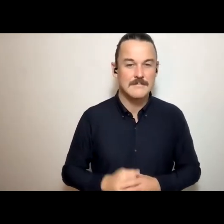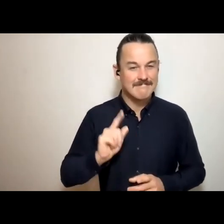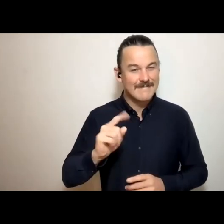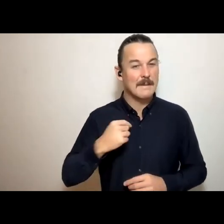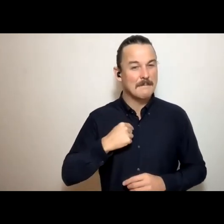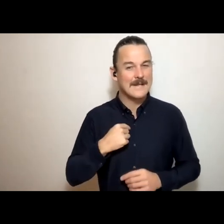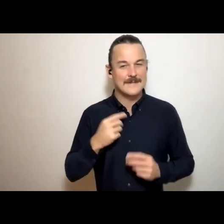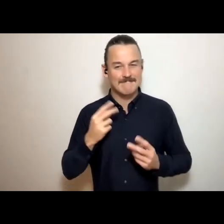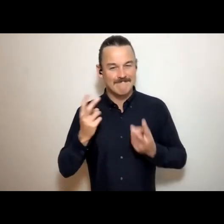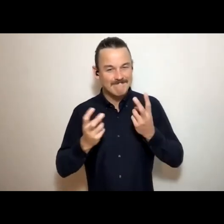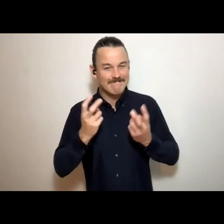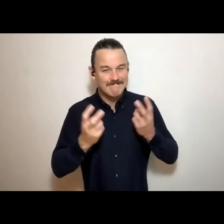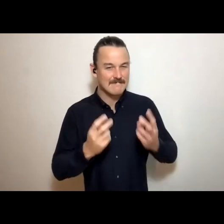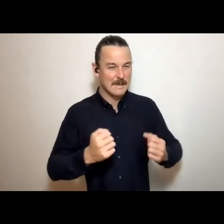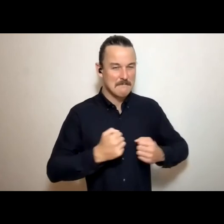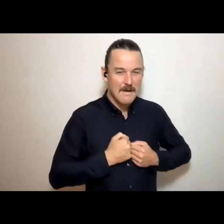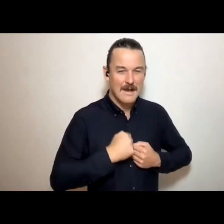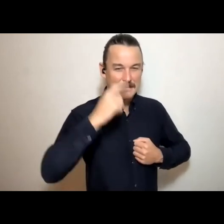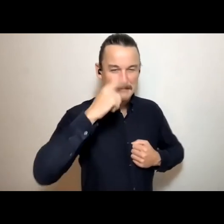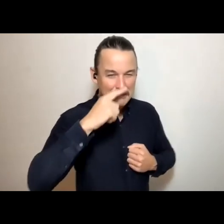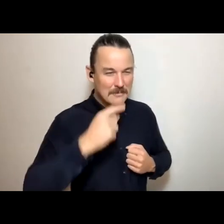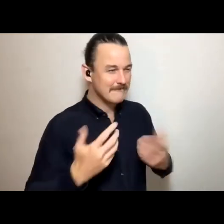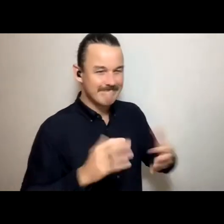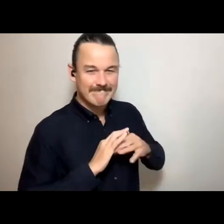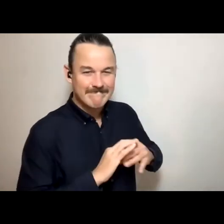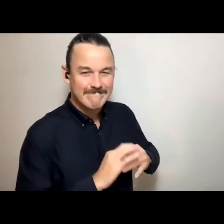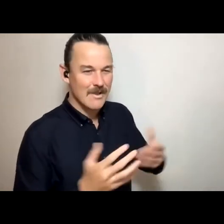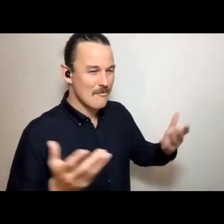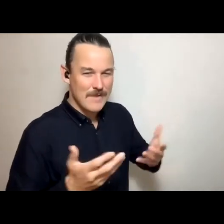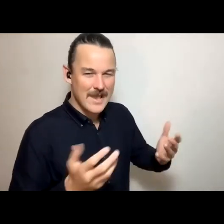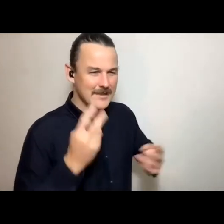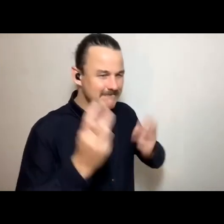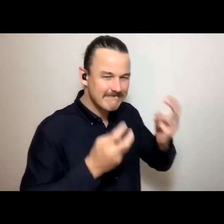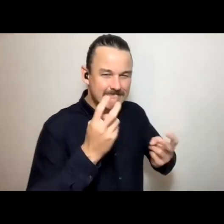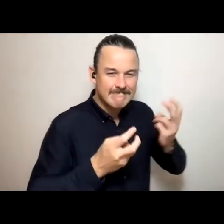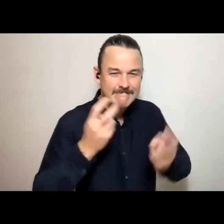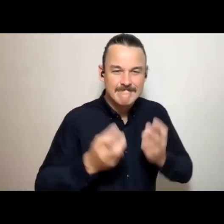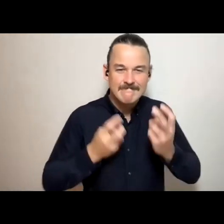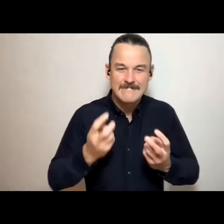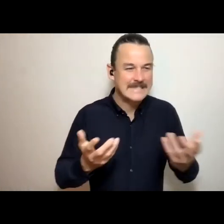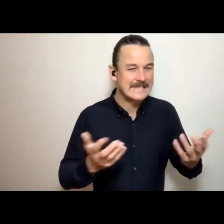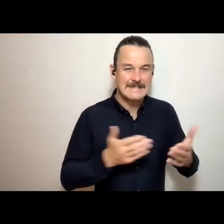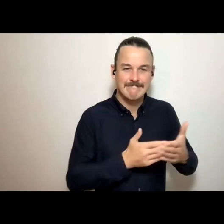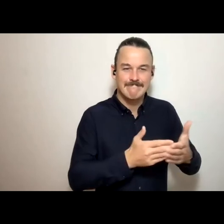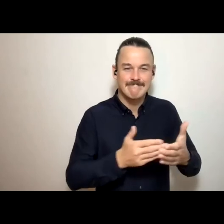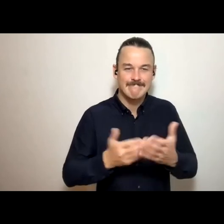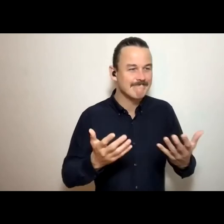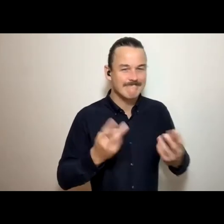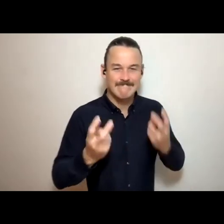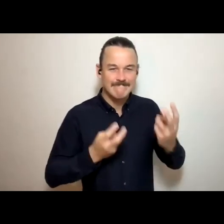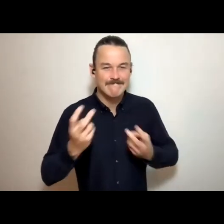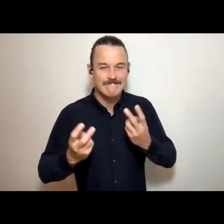who my people were. And I decided that I wanted to do honours. And